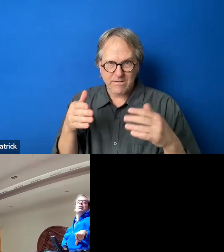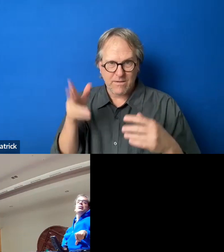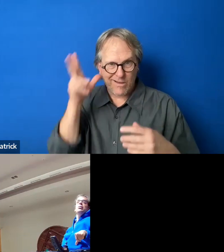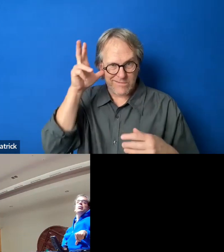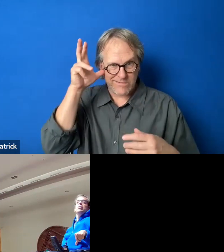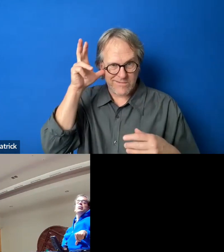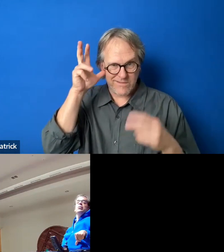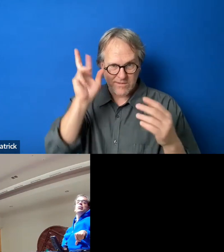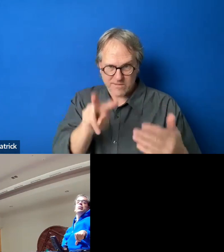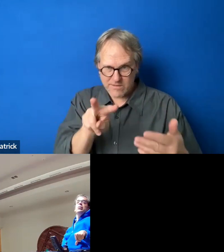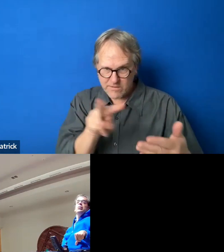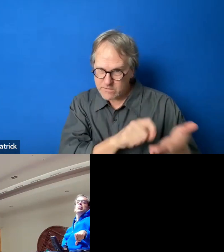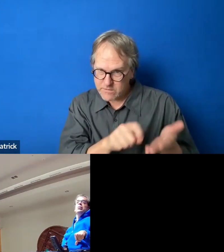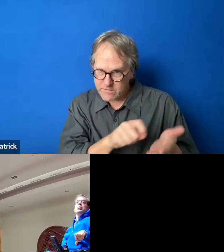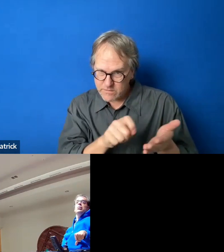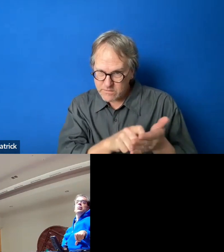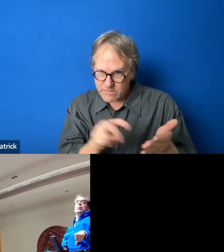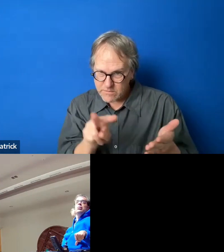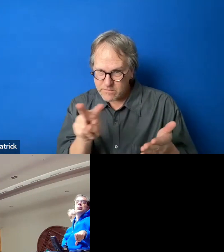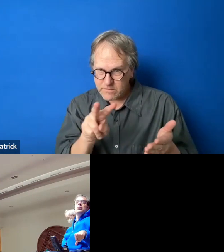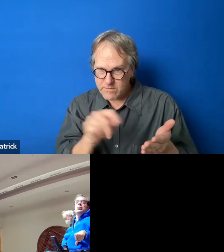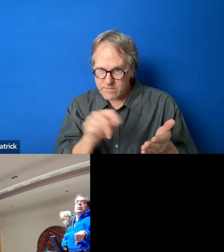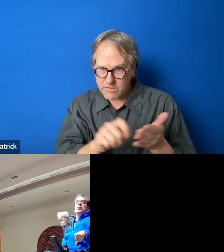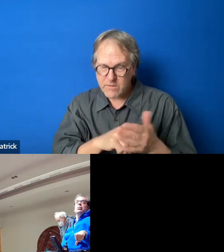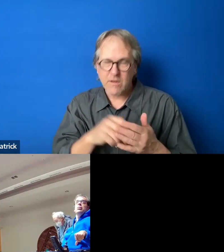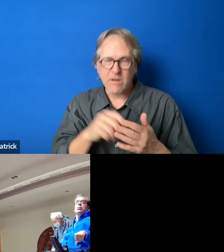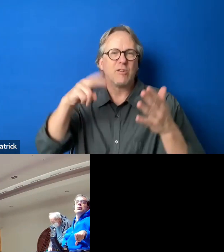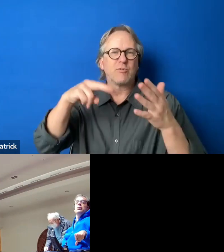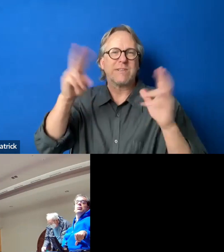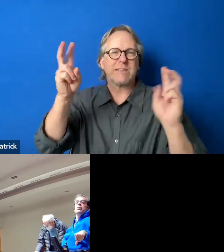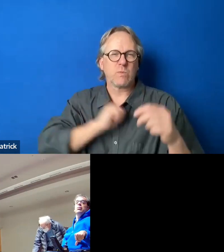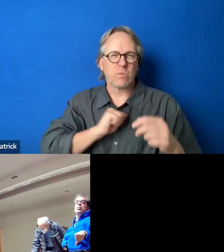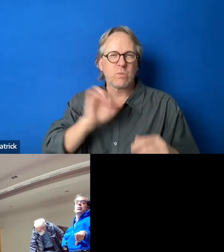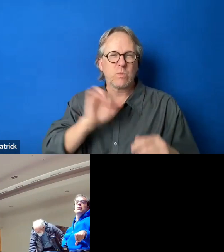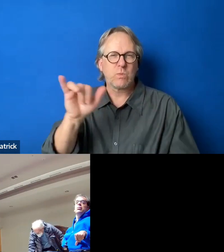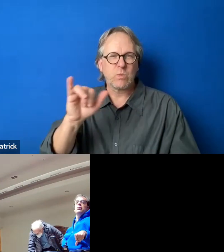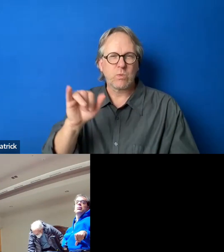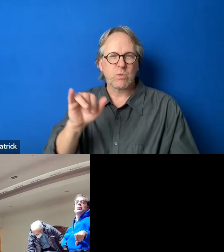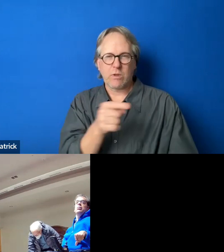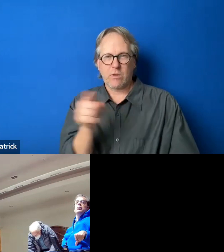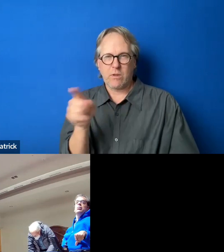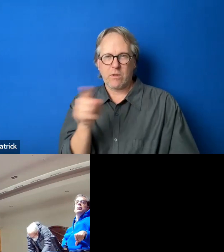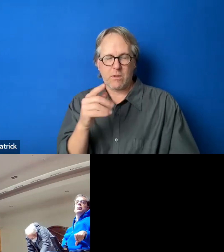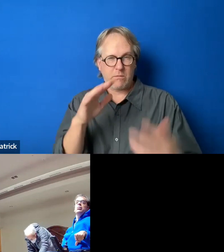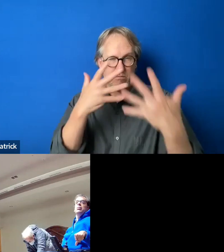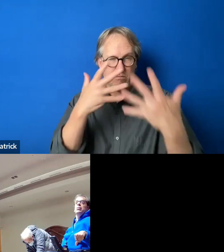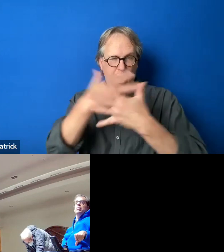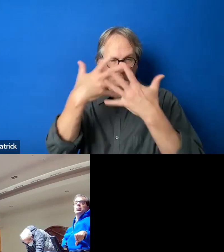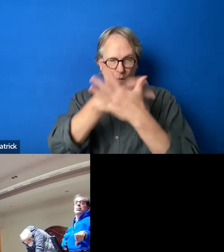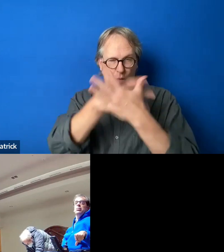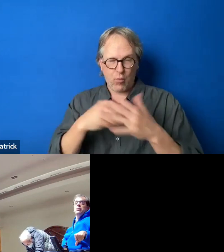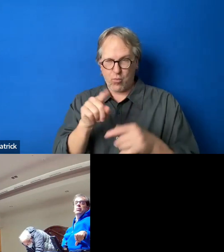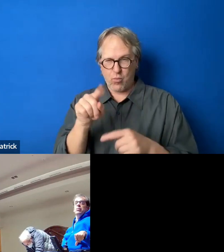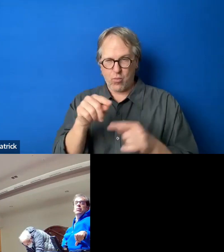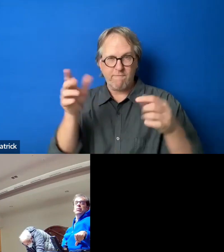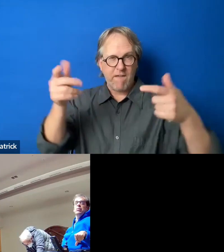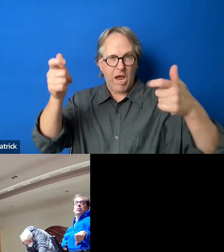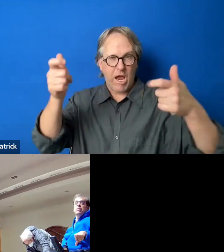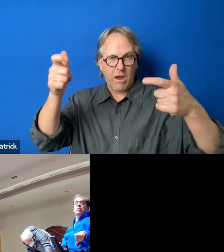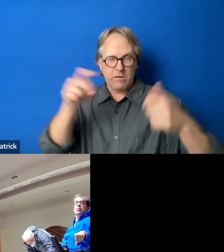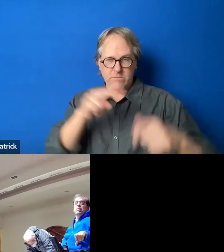notes, but also have a reading. I also have a reading issue as well. The lines get so blurred and are so fast